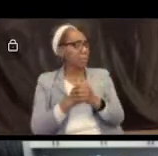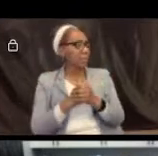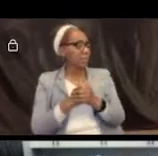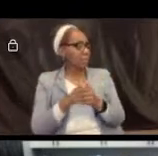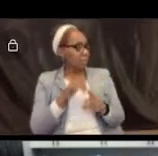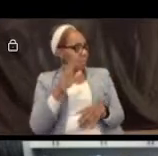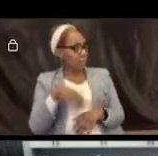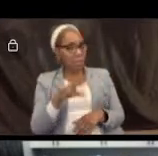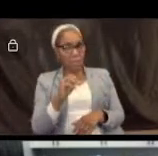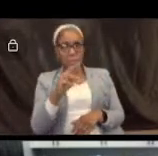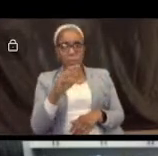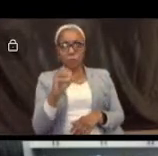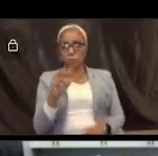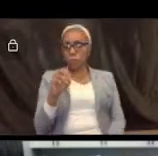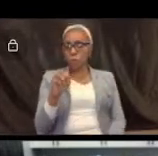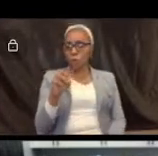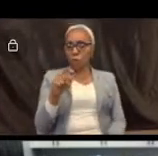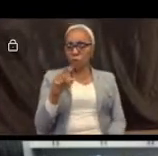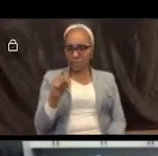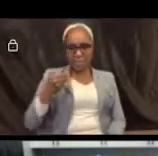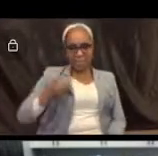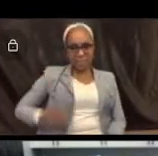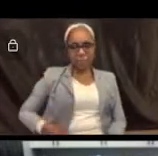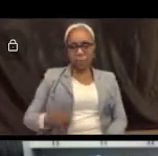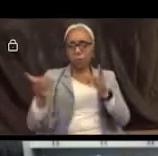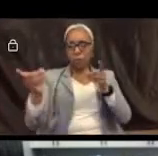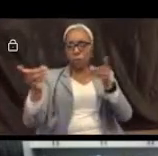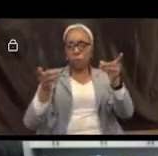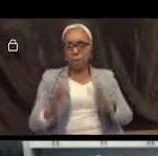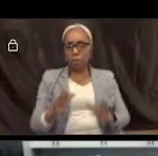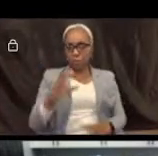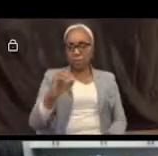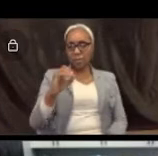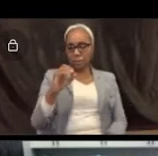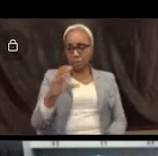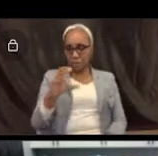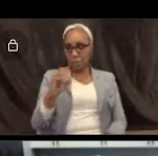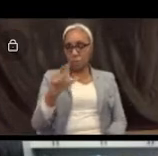Mr. Overton, this is Director Collins. The answer is no.